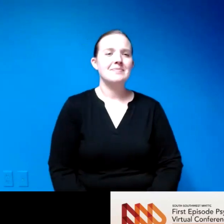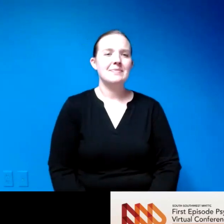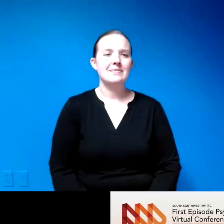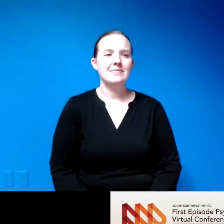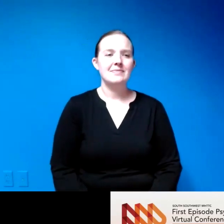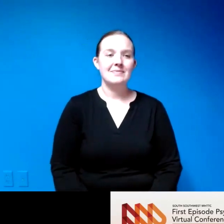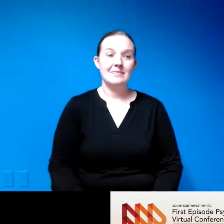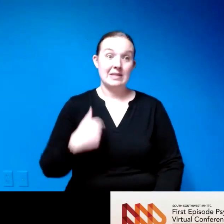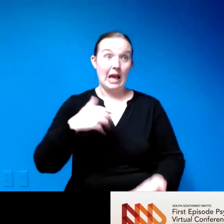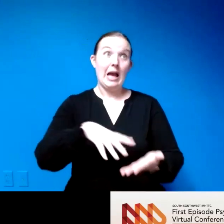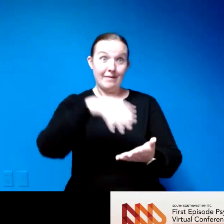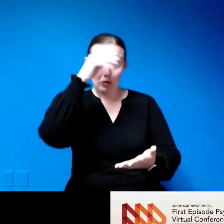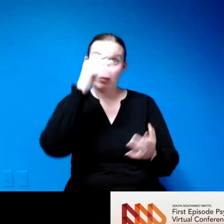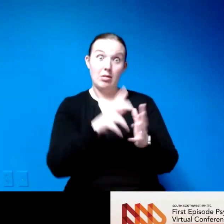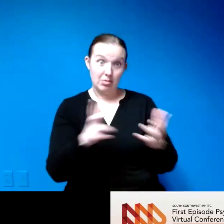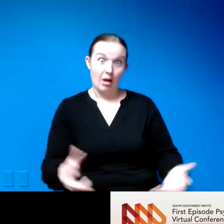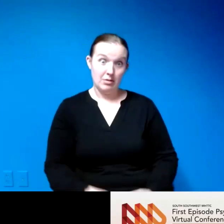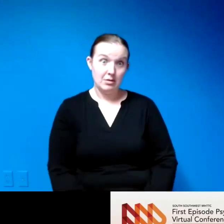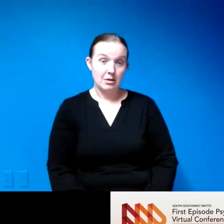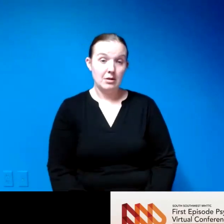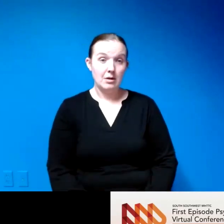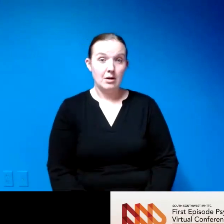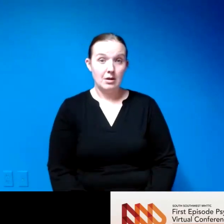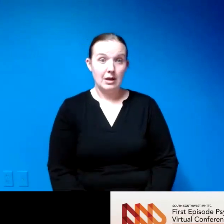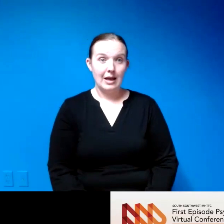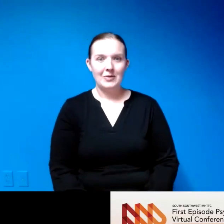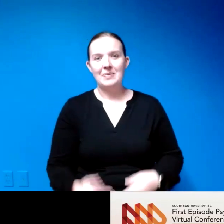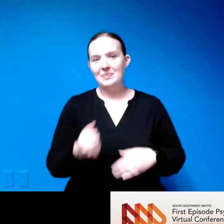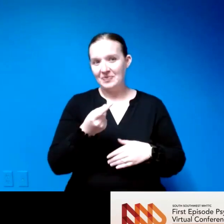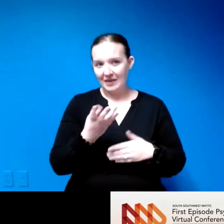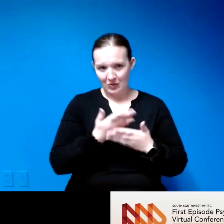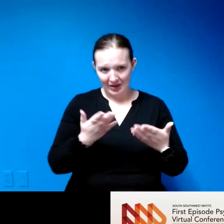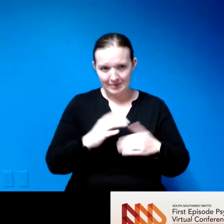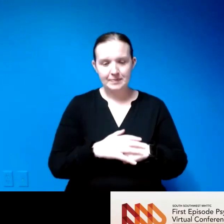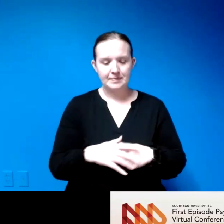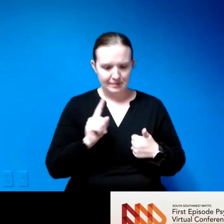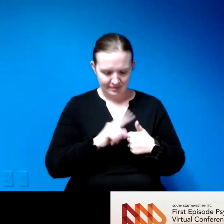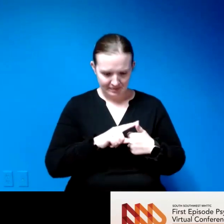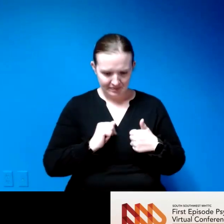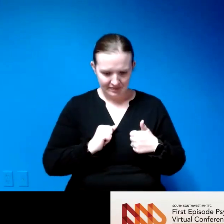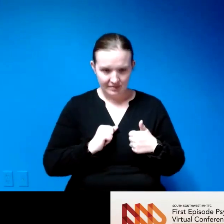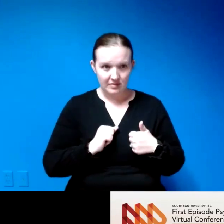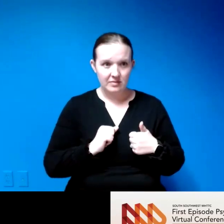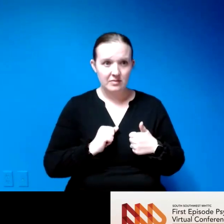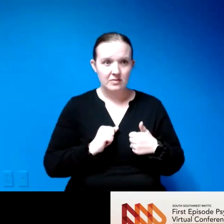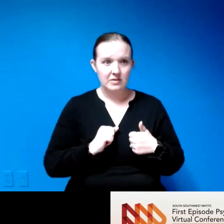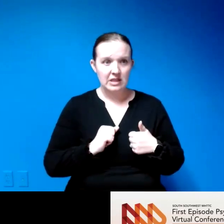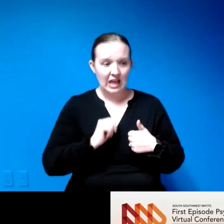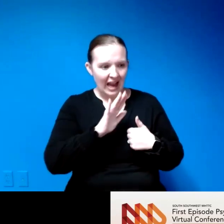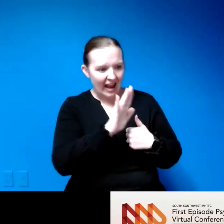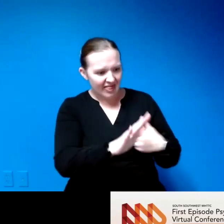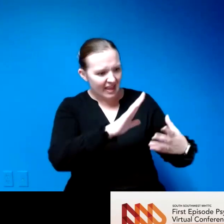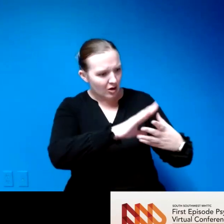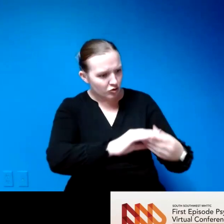I have learned a lot. Let me pick a few things. One, listening to the stories that our